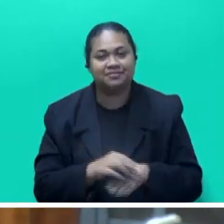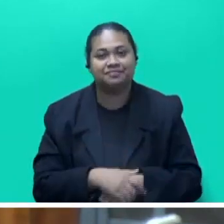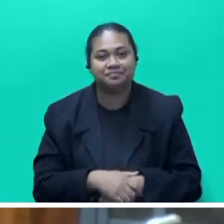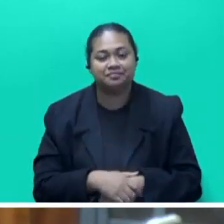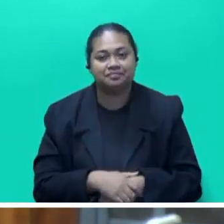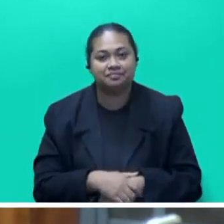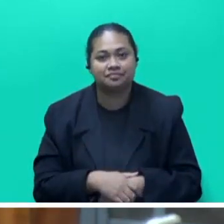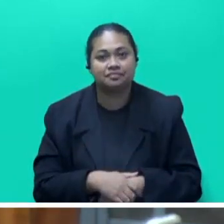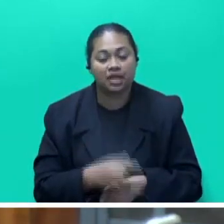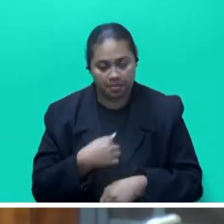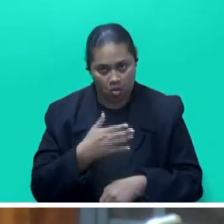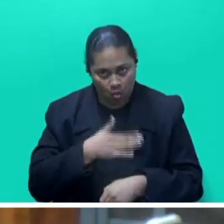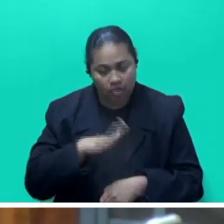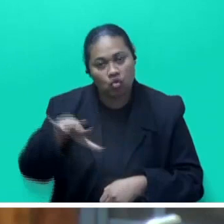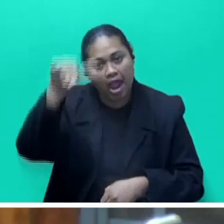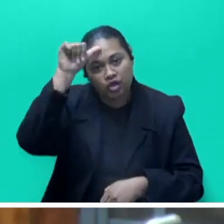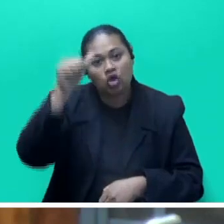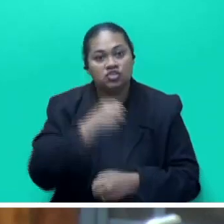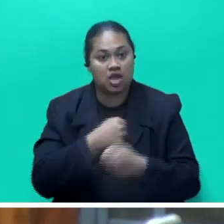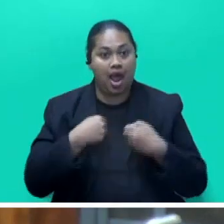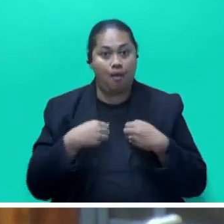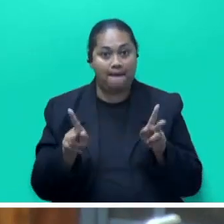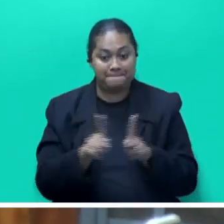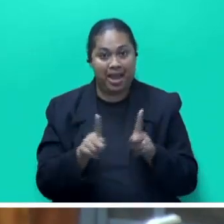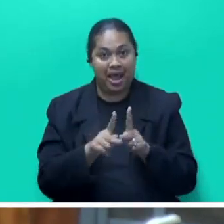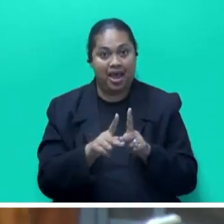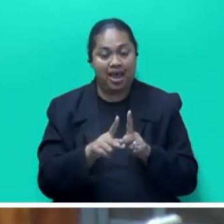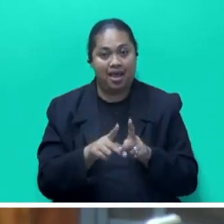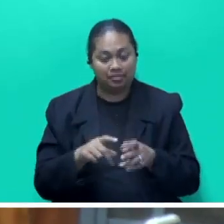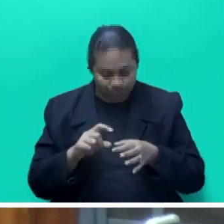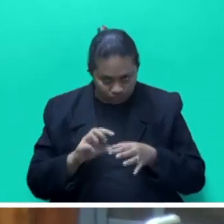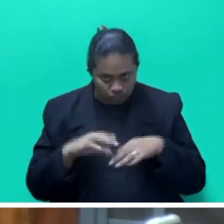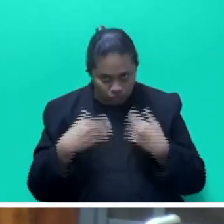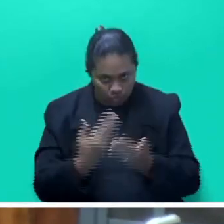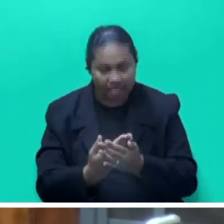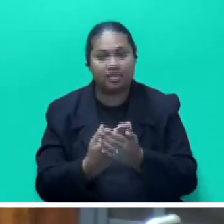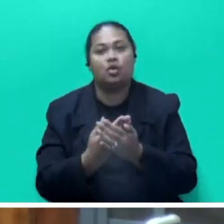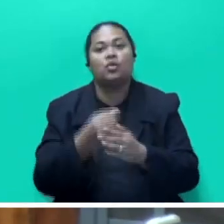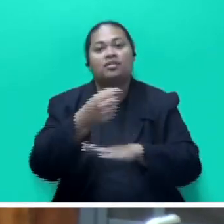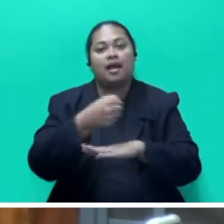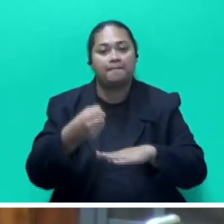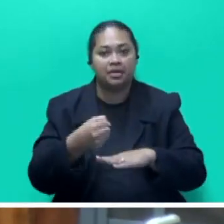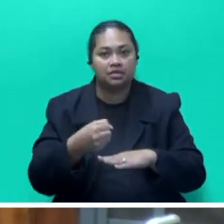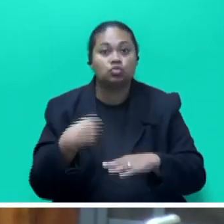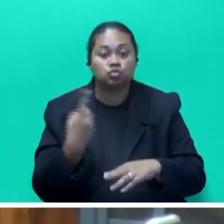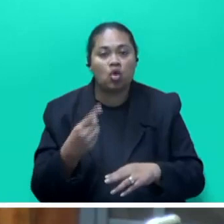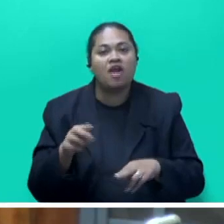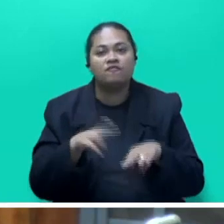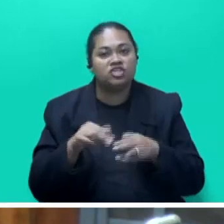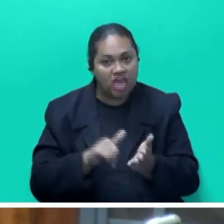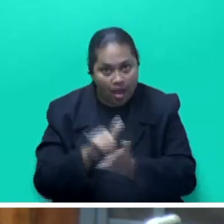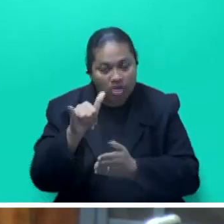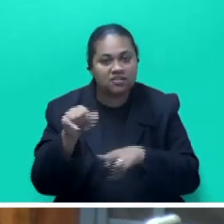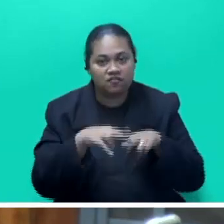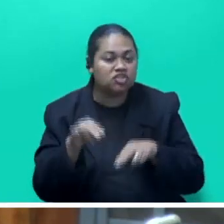Speaker, sir, I would like to acknowledge our partners who also joined government in supporting our Melanesian family. This includes Fiji Airways, Fiji